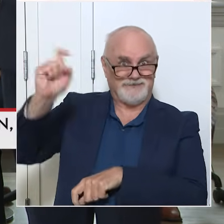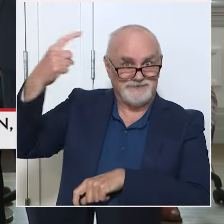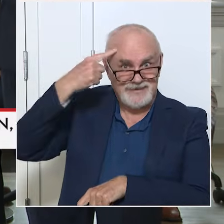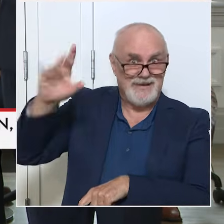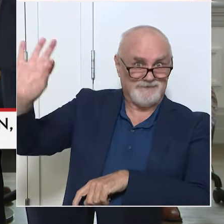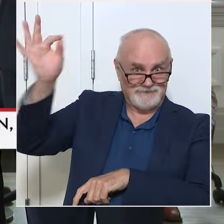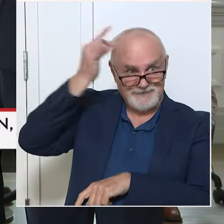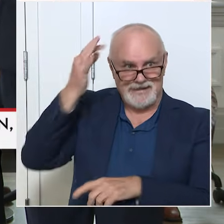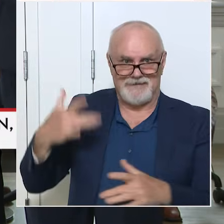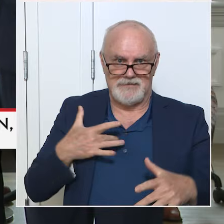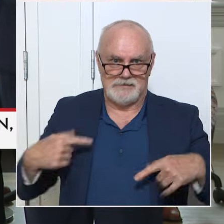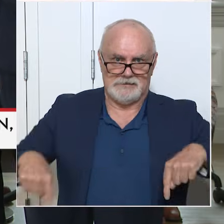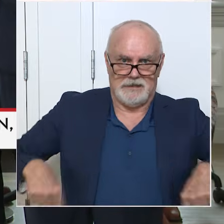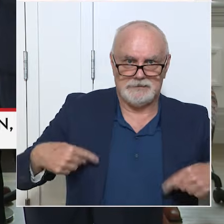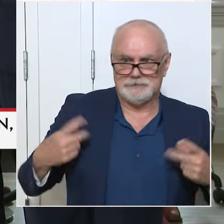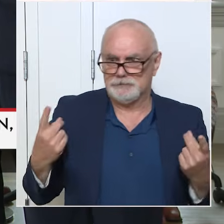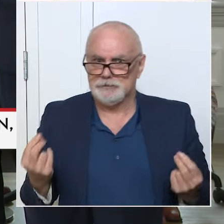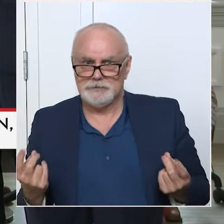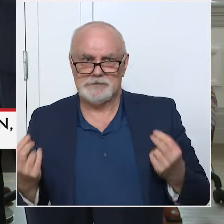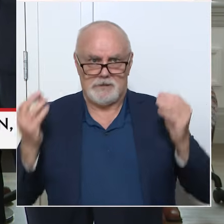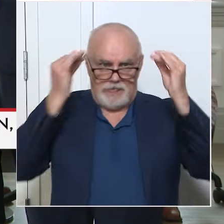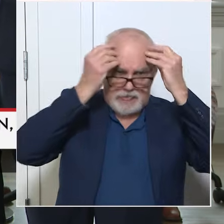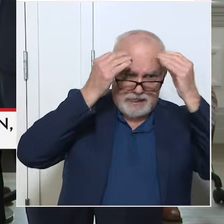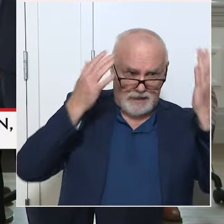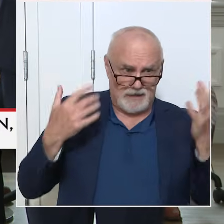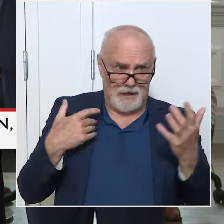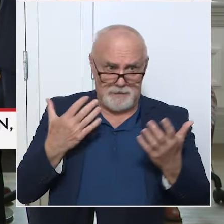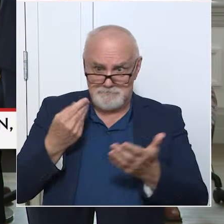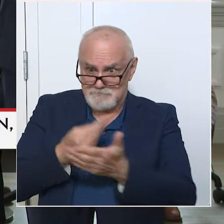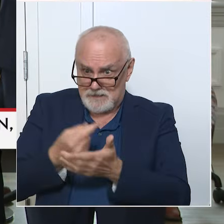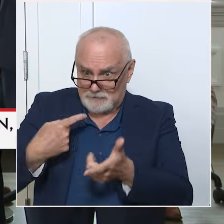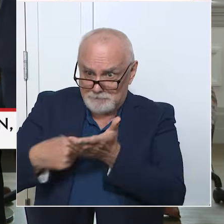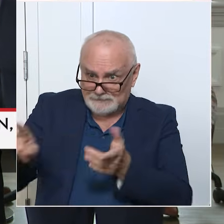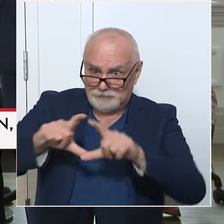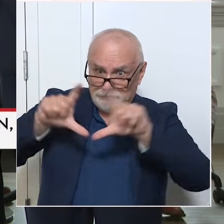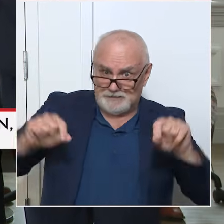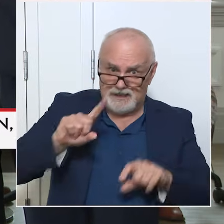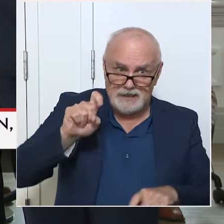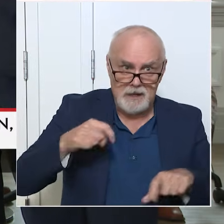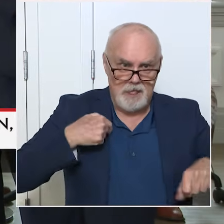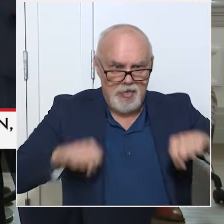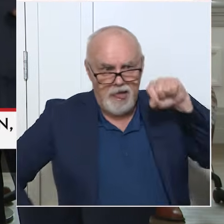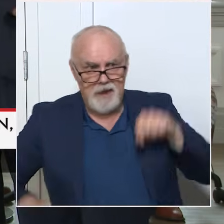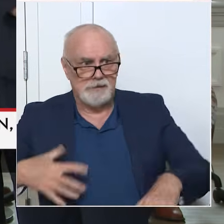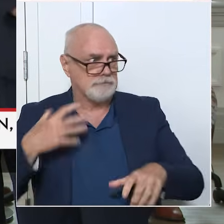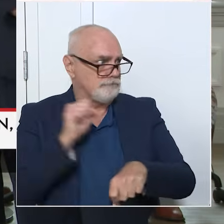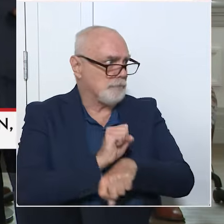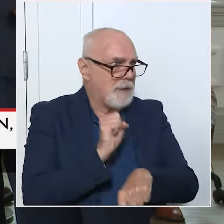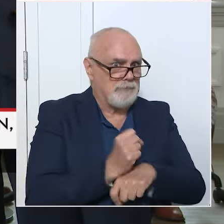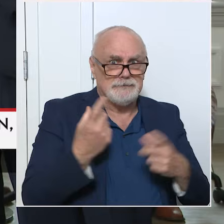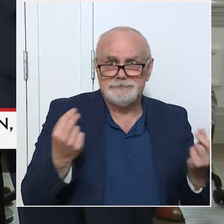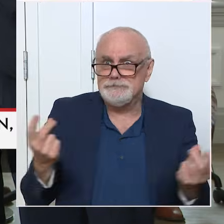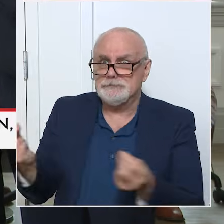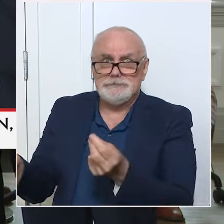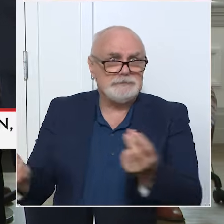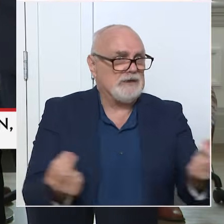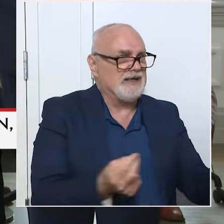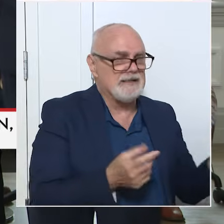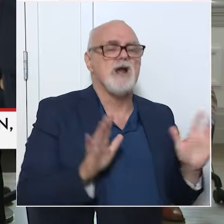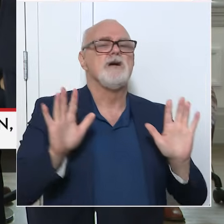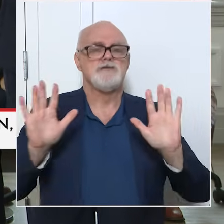what it means for their next paycheck. Or what it means for their job. And